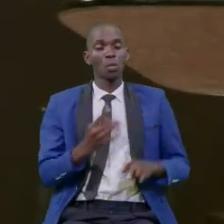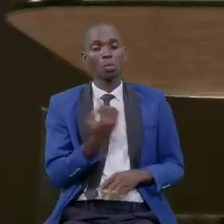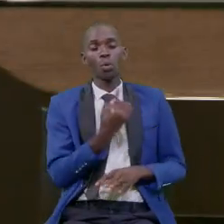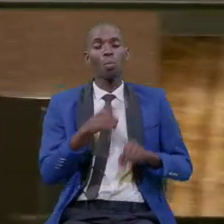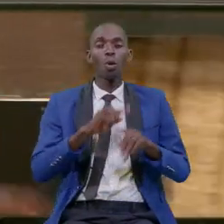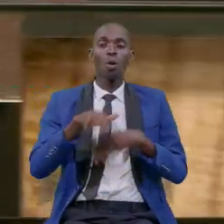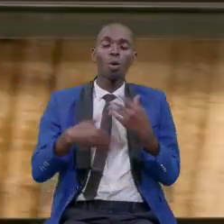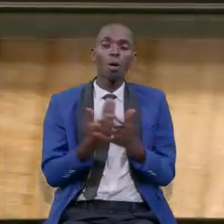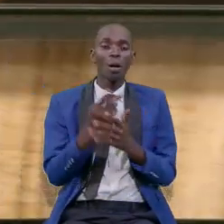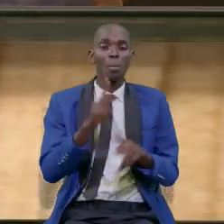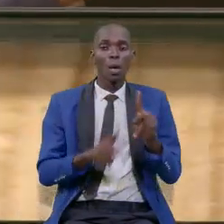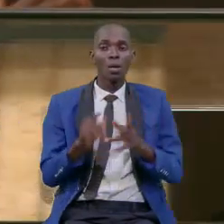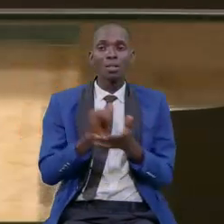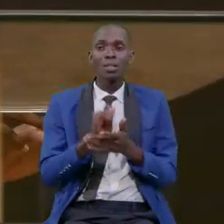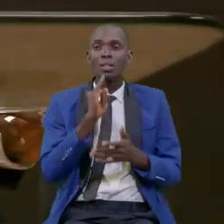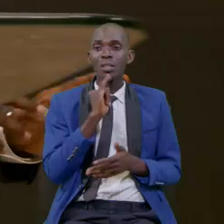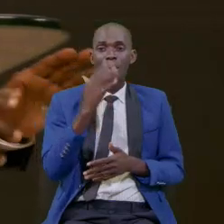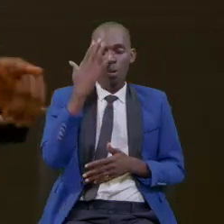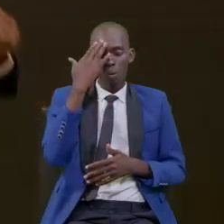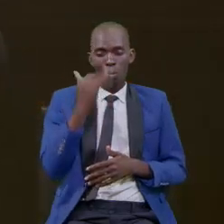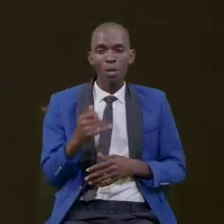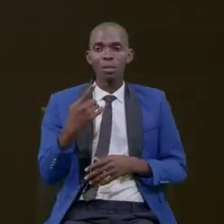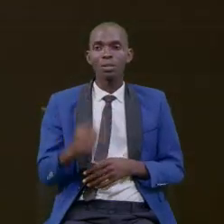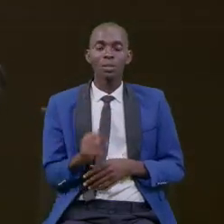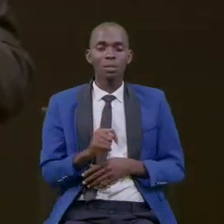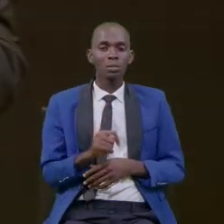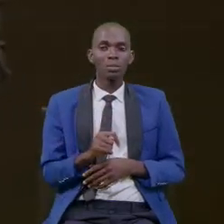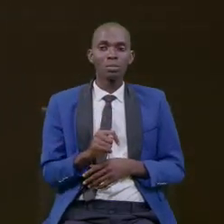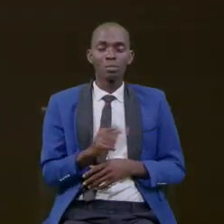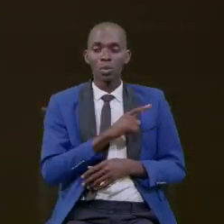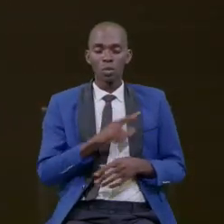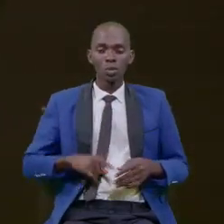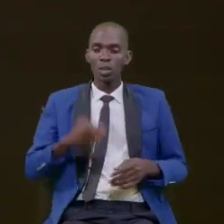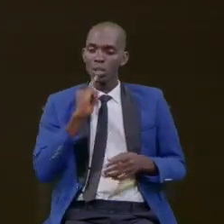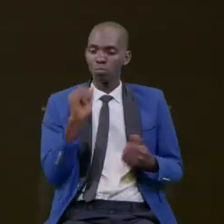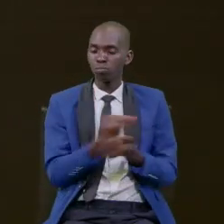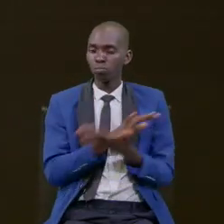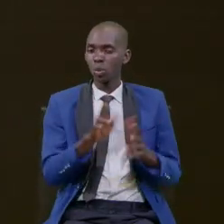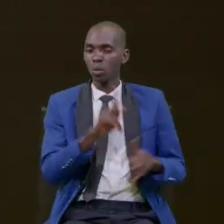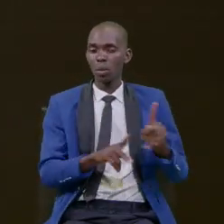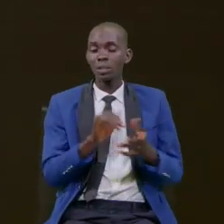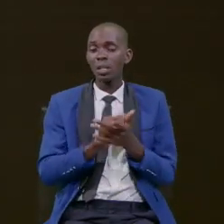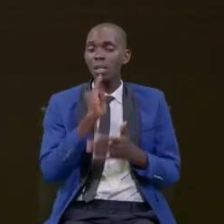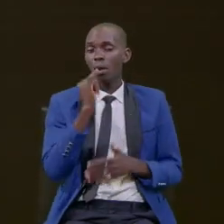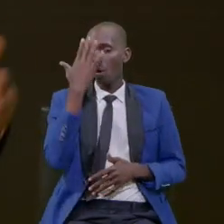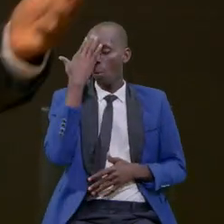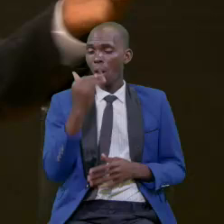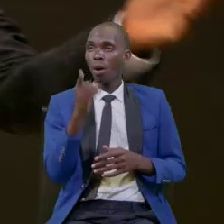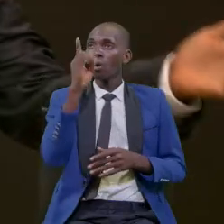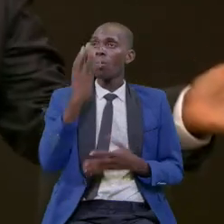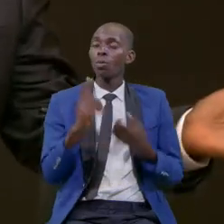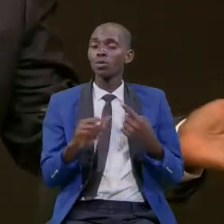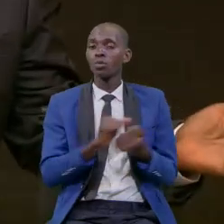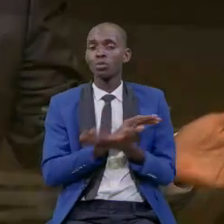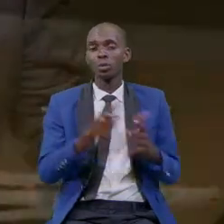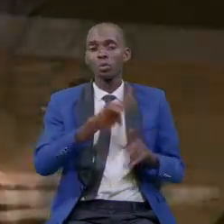that's why the land is spewing them out. That's why the Lord is going to destroy them. And she